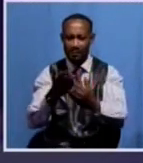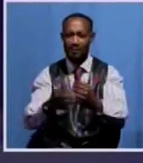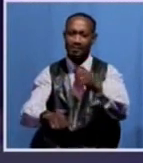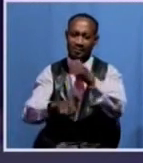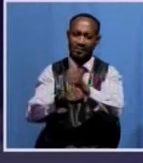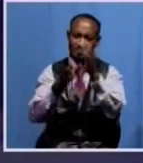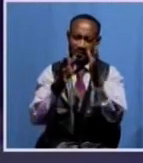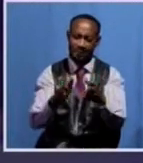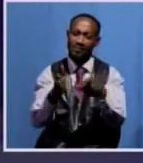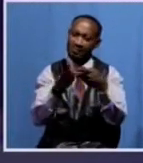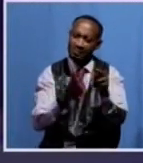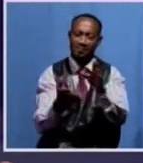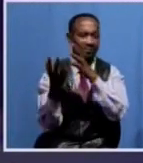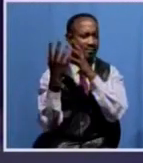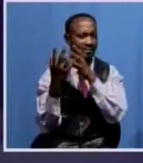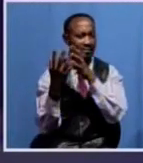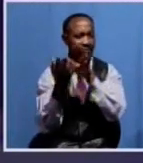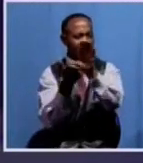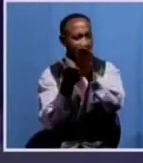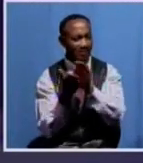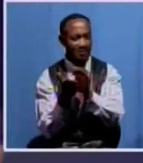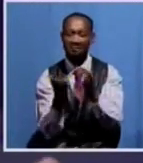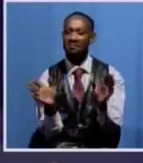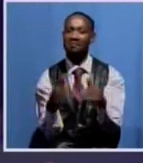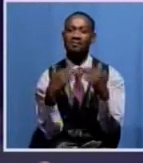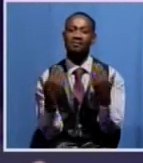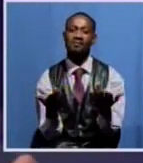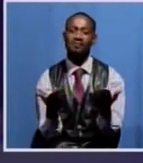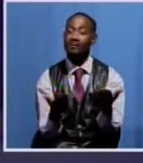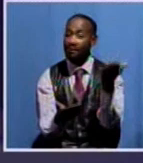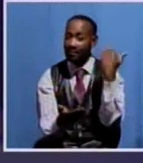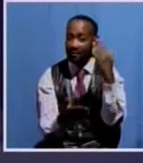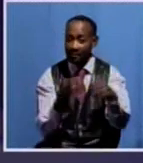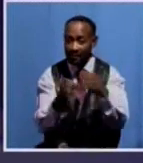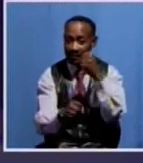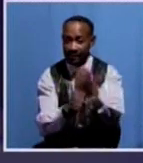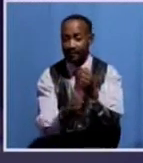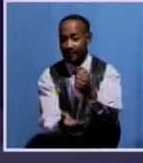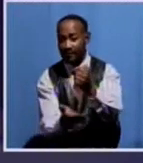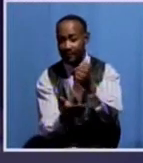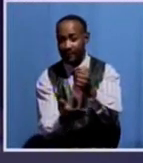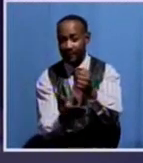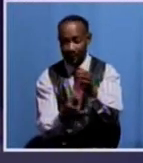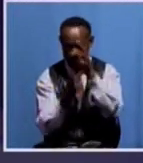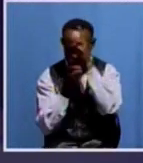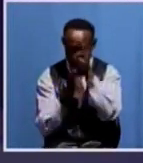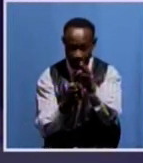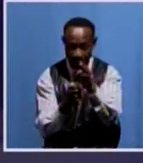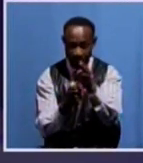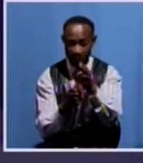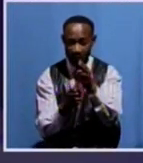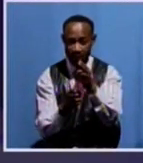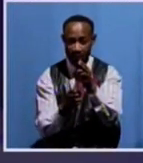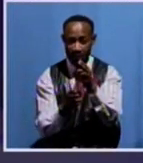them the debt. I don't think that really worked. Last year's budget, Honorable Monakatwe did set as